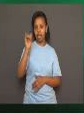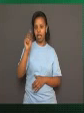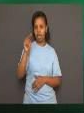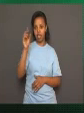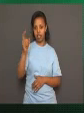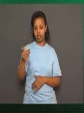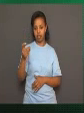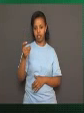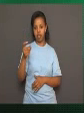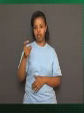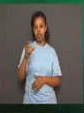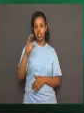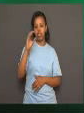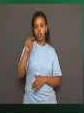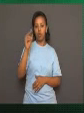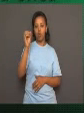Acinonyx jubatus,